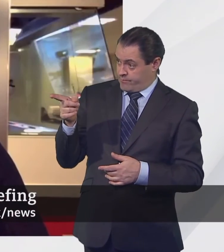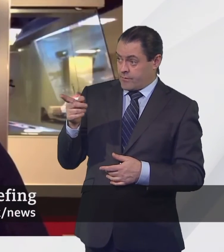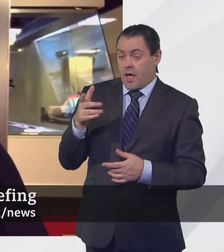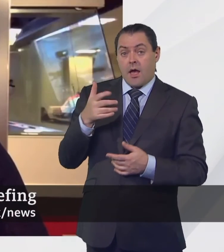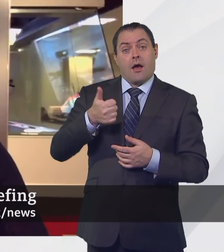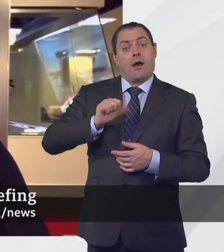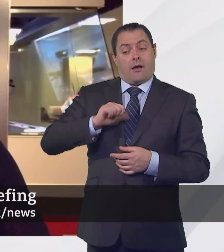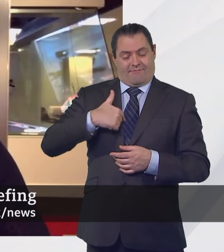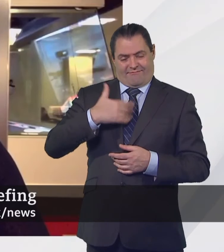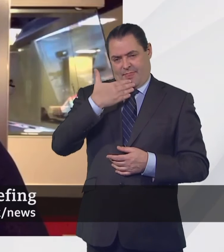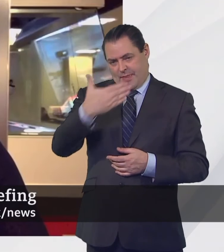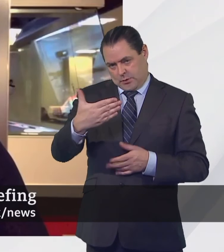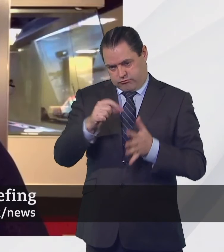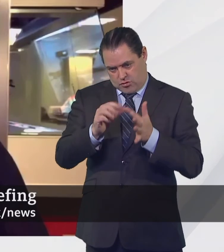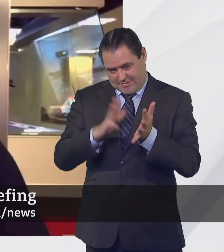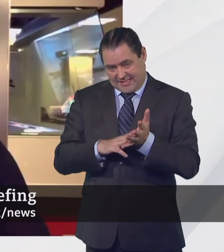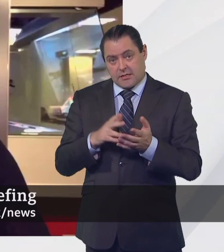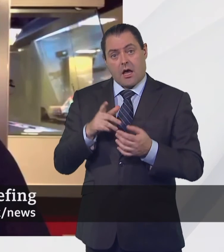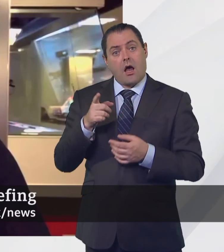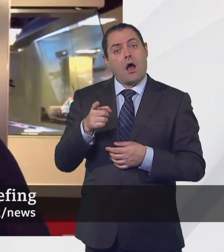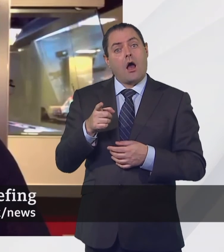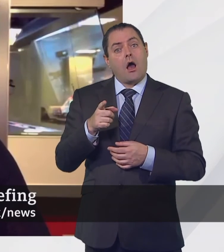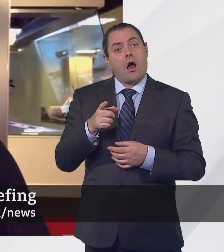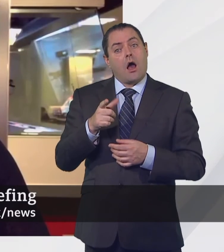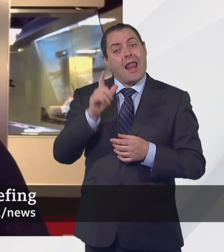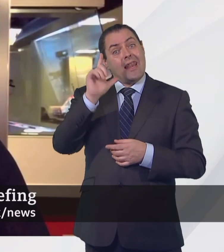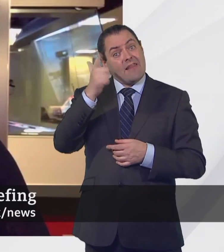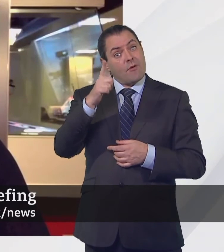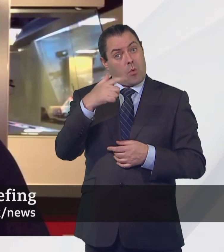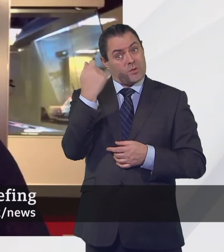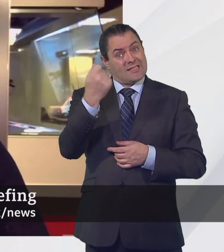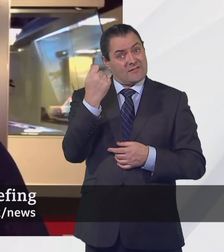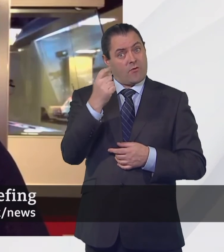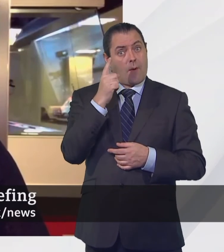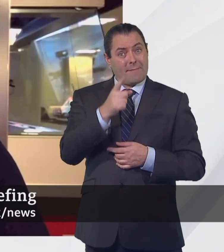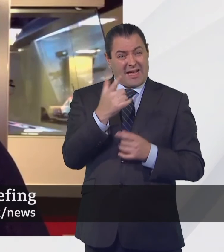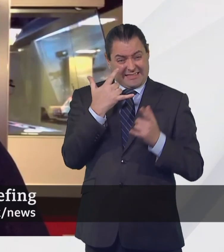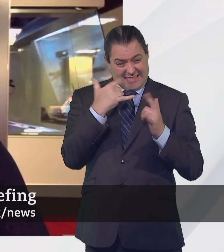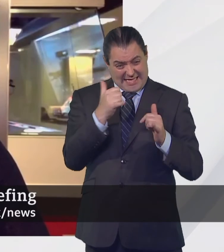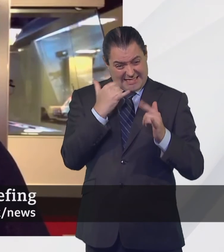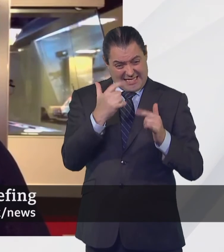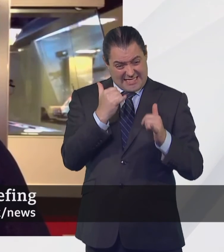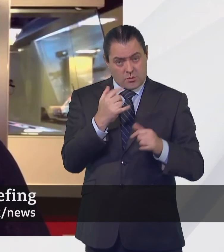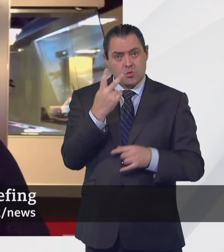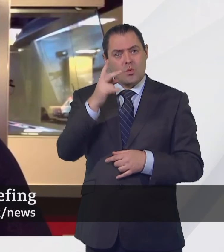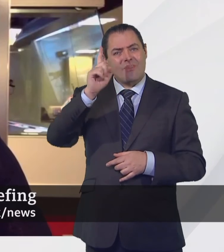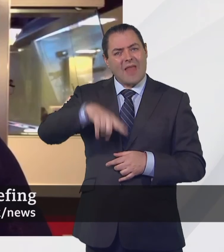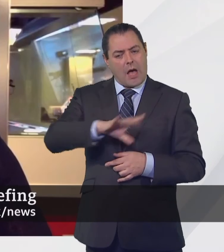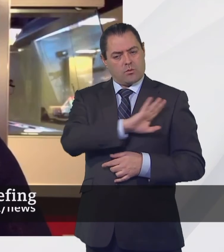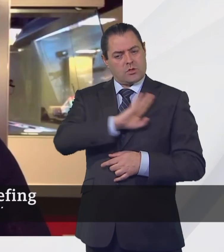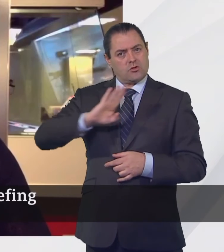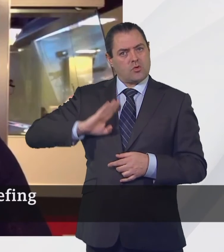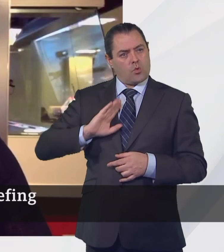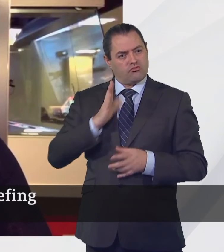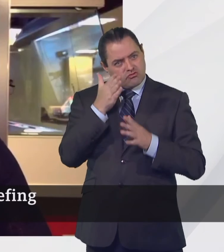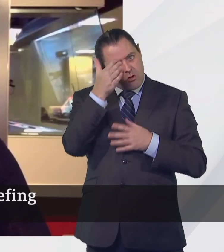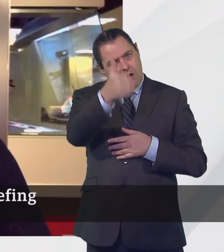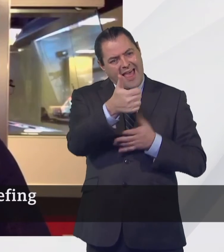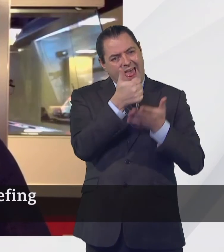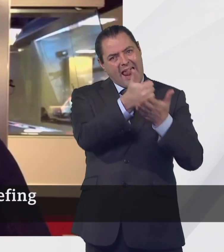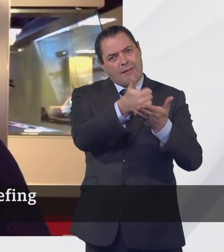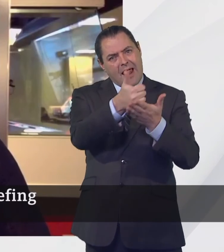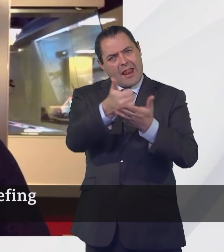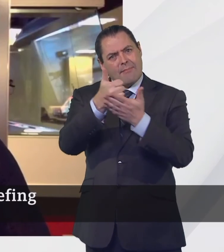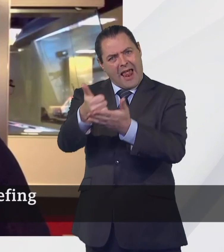stories today, but it did take maths testing and 2,000 troops helping out. So how are you going to